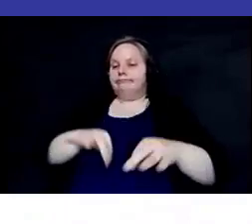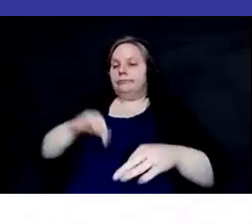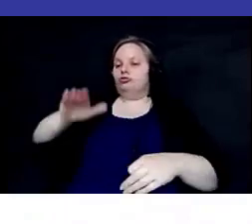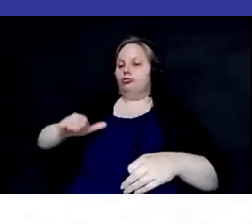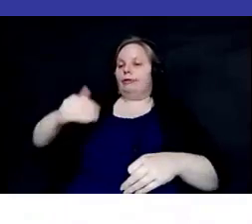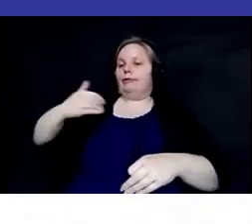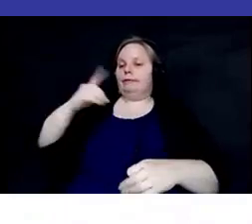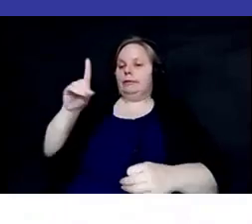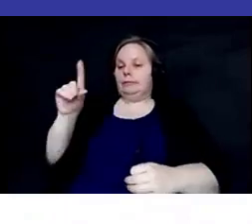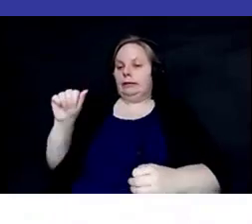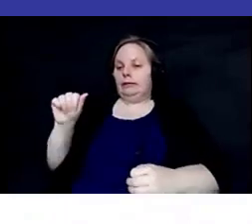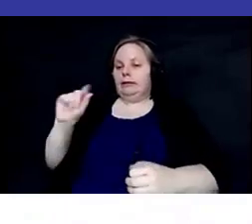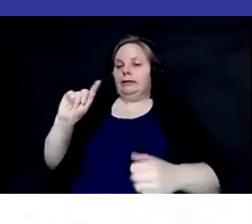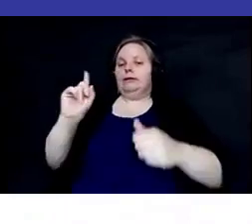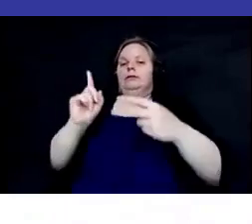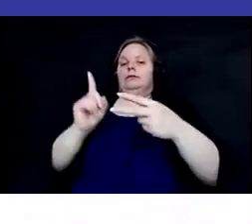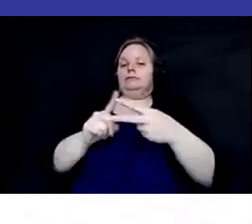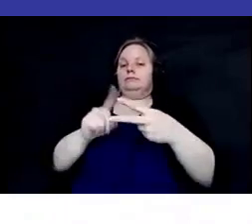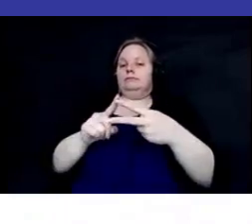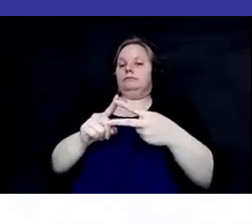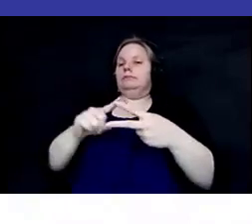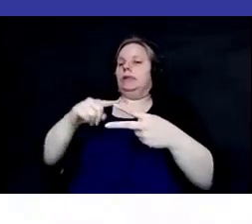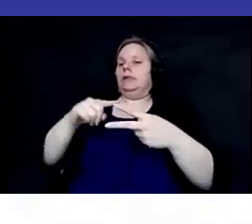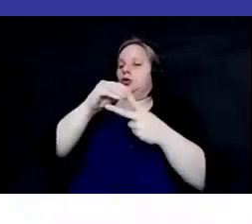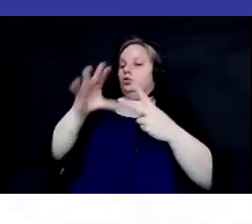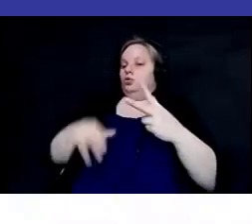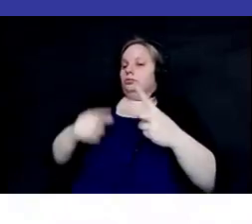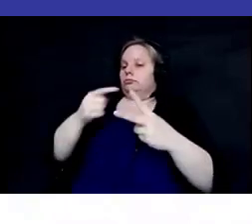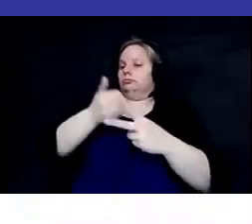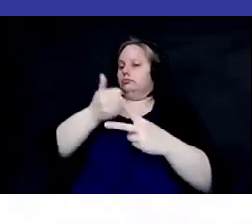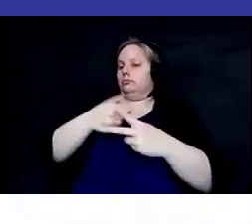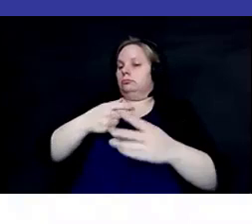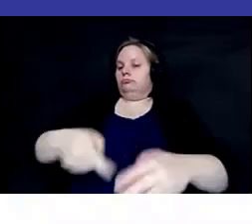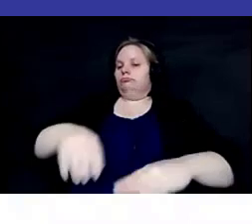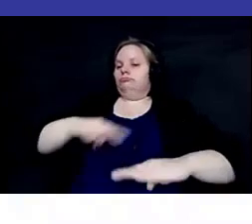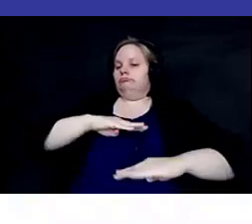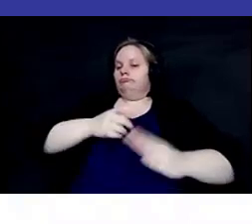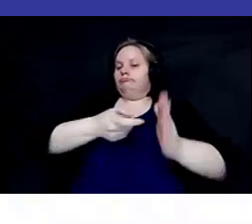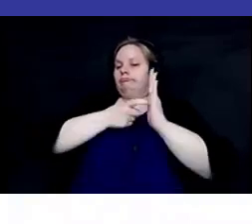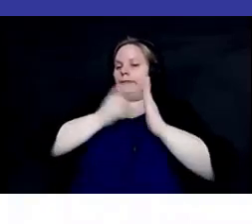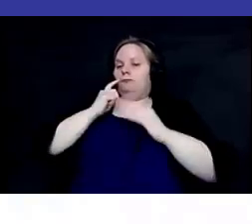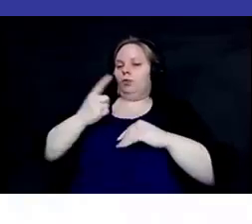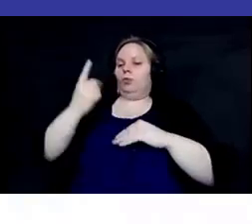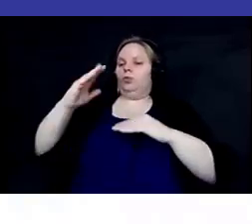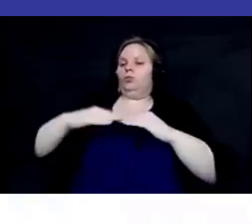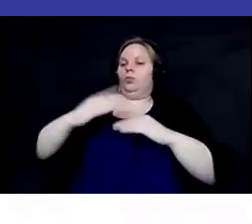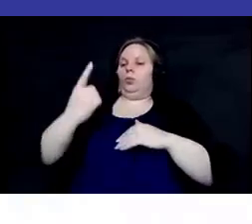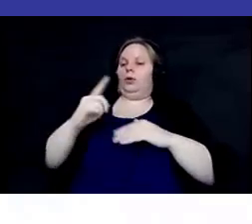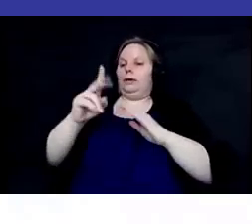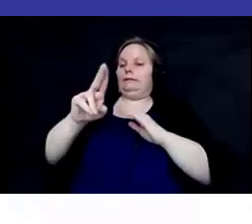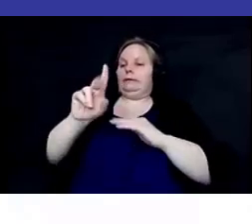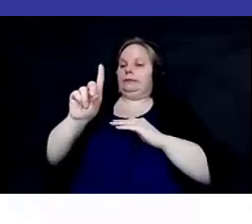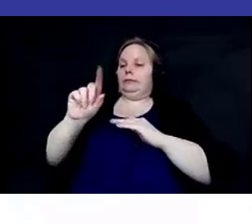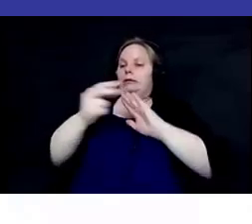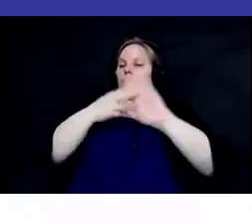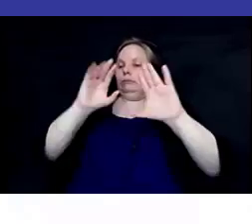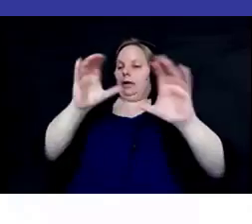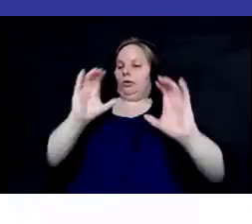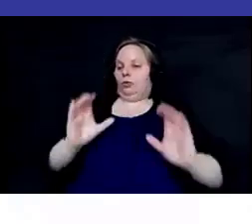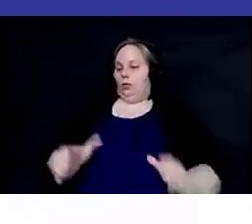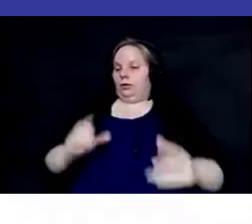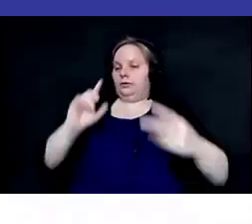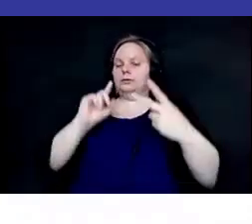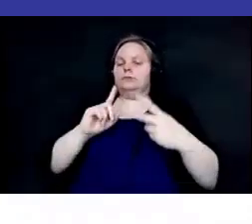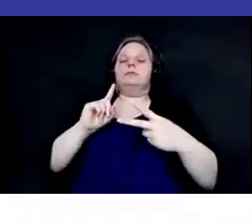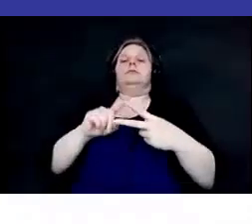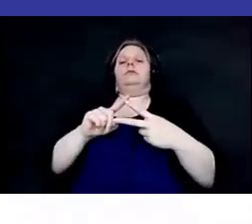disability. First, the student must meet criteria for one of the disability categories, and in those